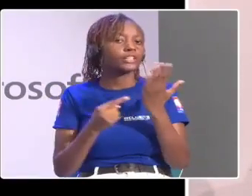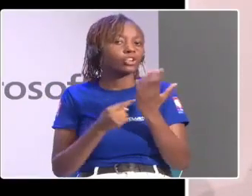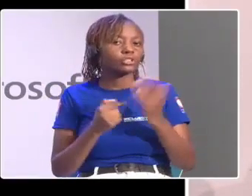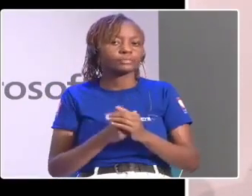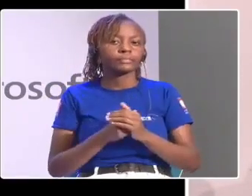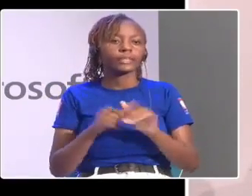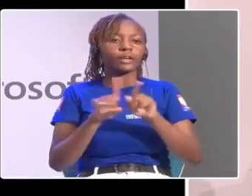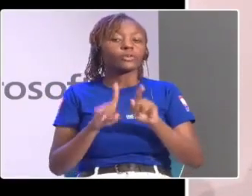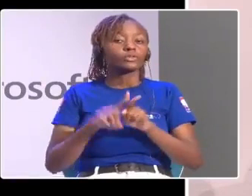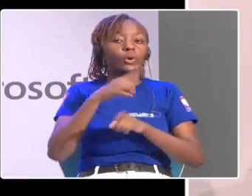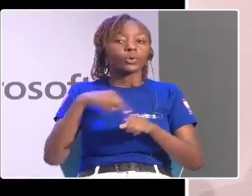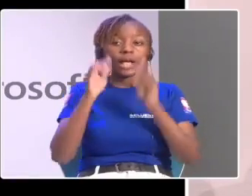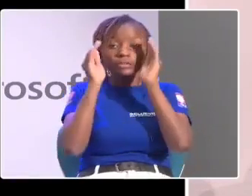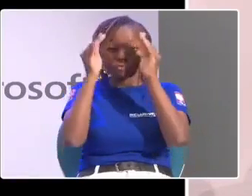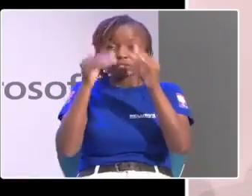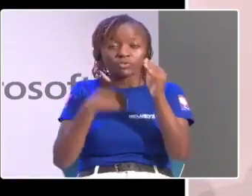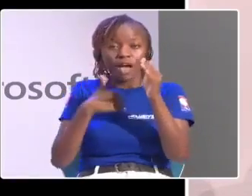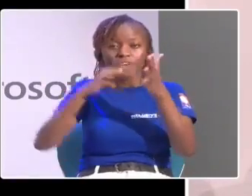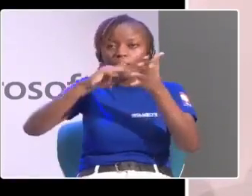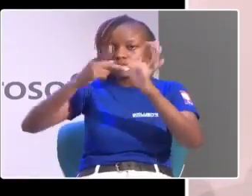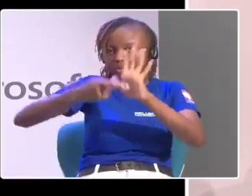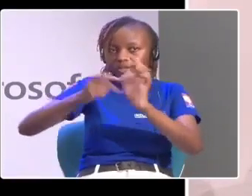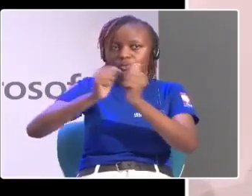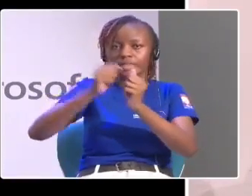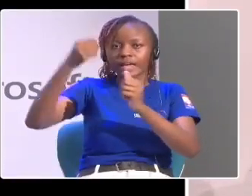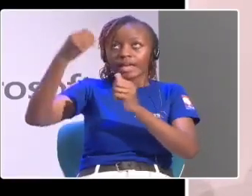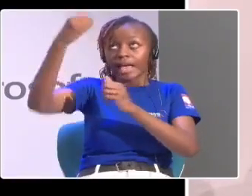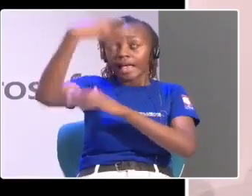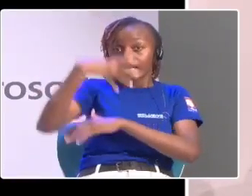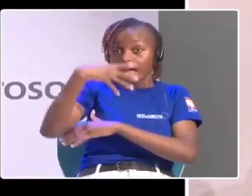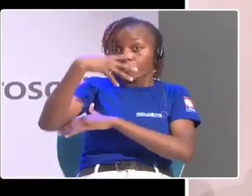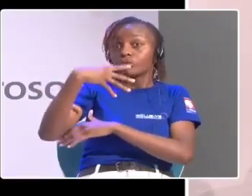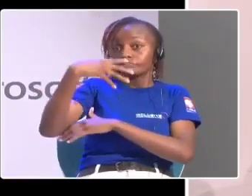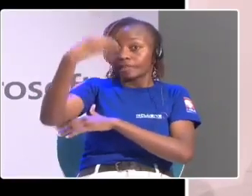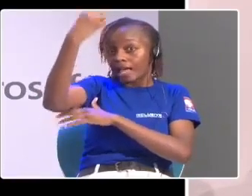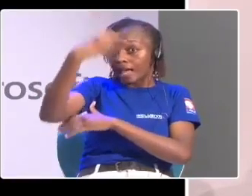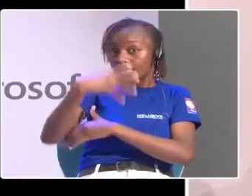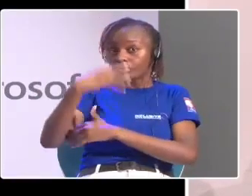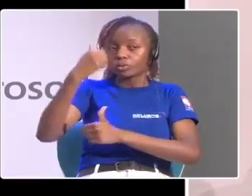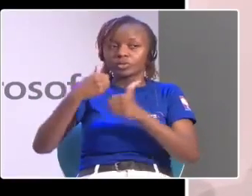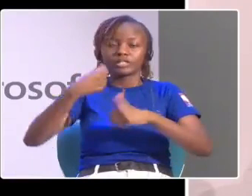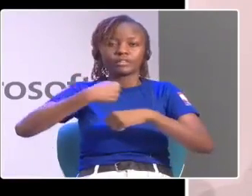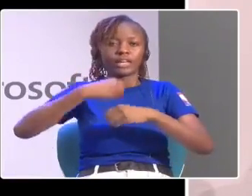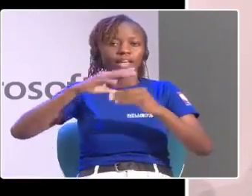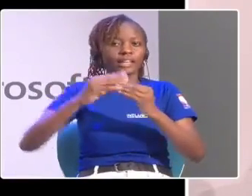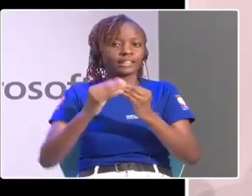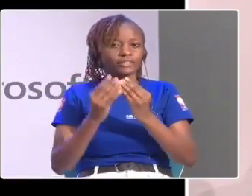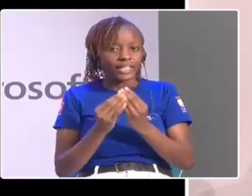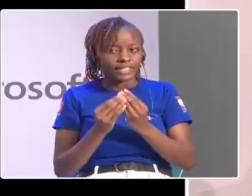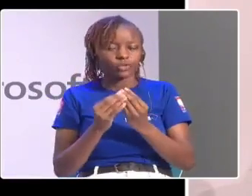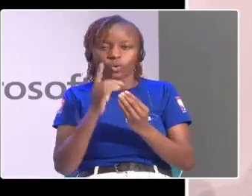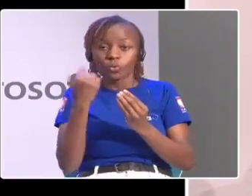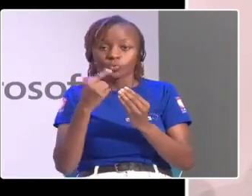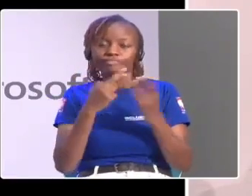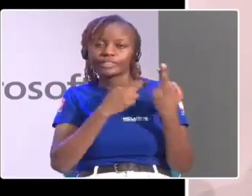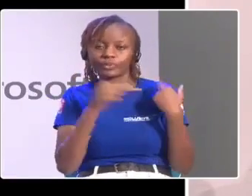also driving a project with Enable, the organization that has created this conference.